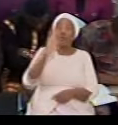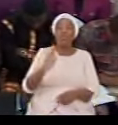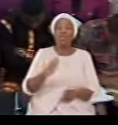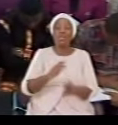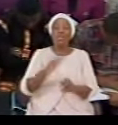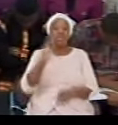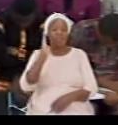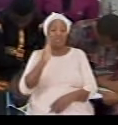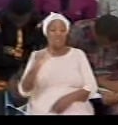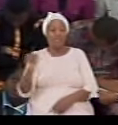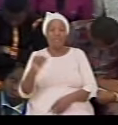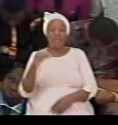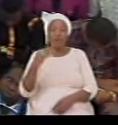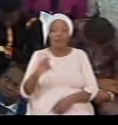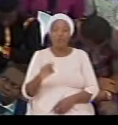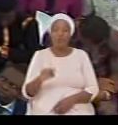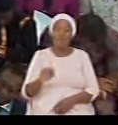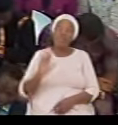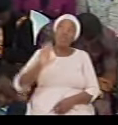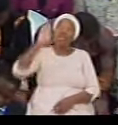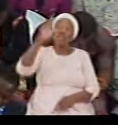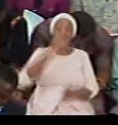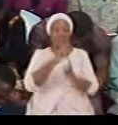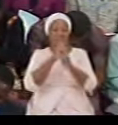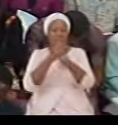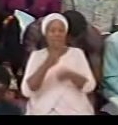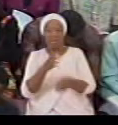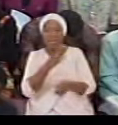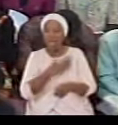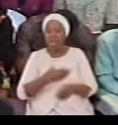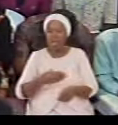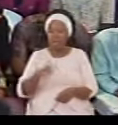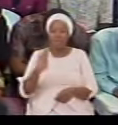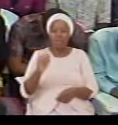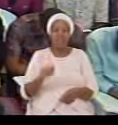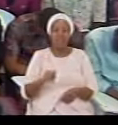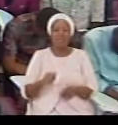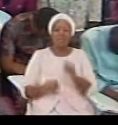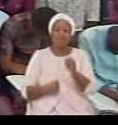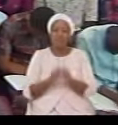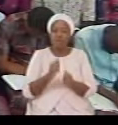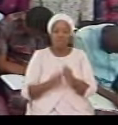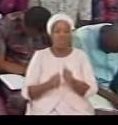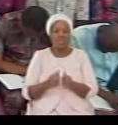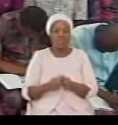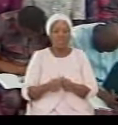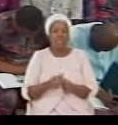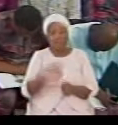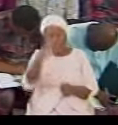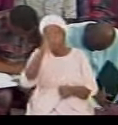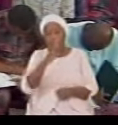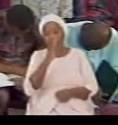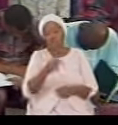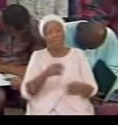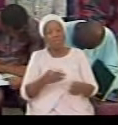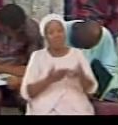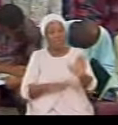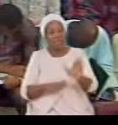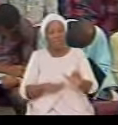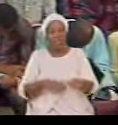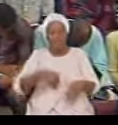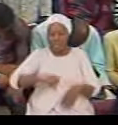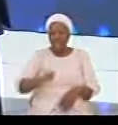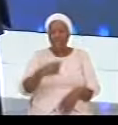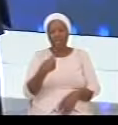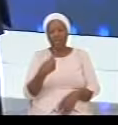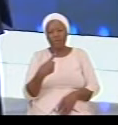testifying of his gifts. And by each being dead, yet speaketh.